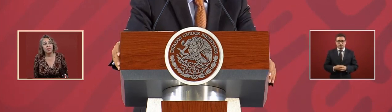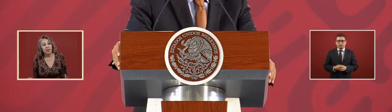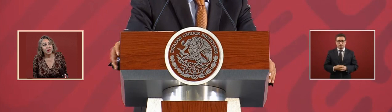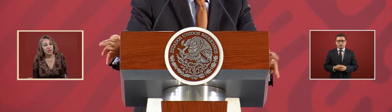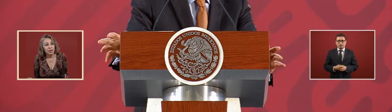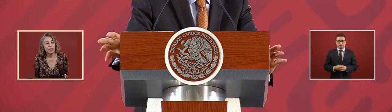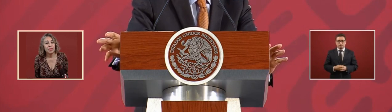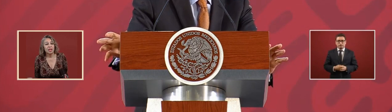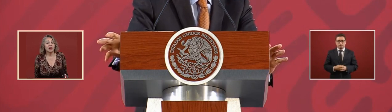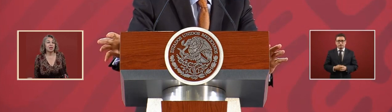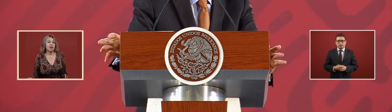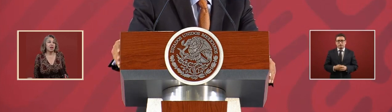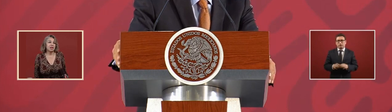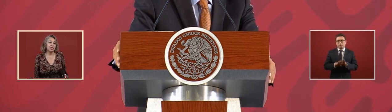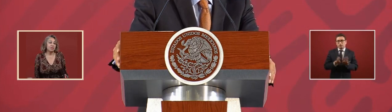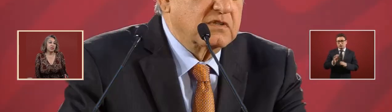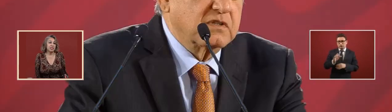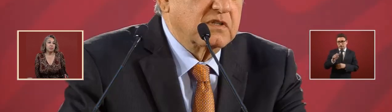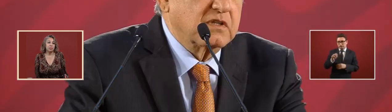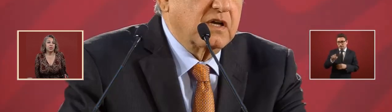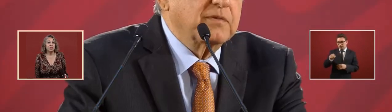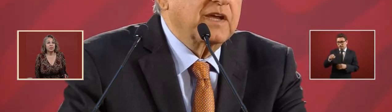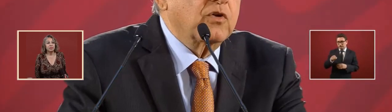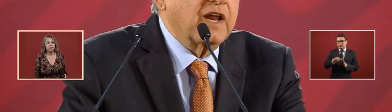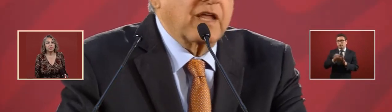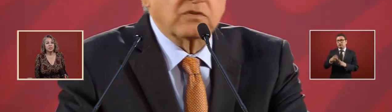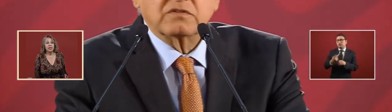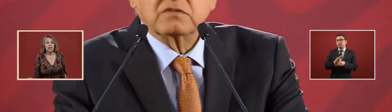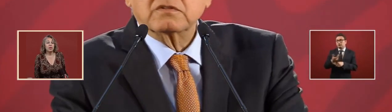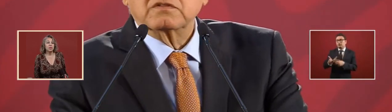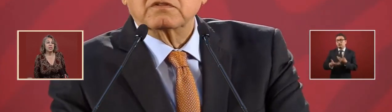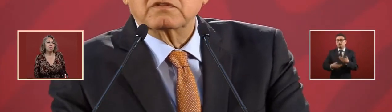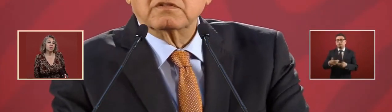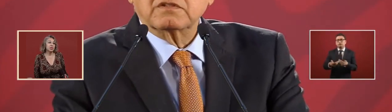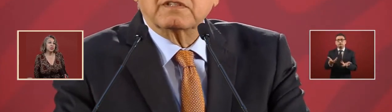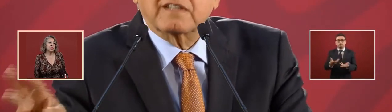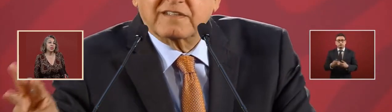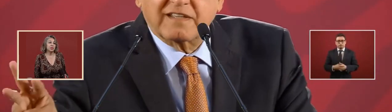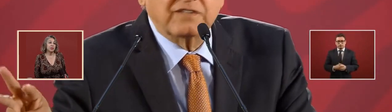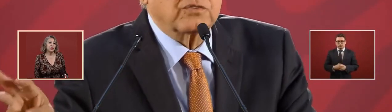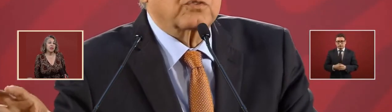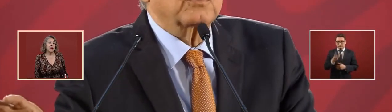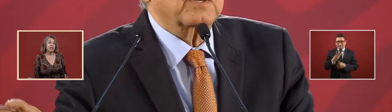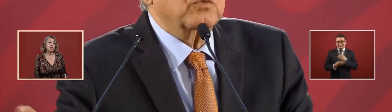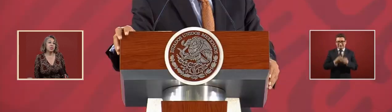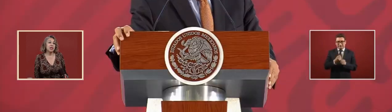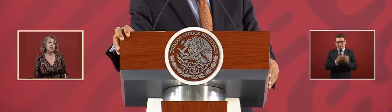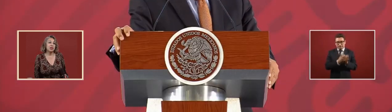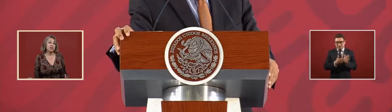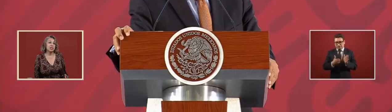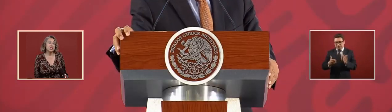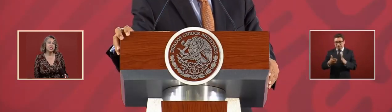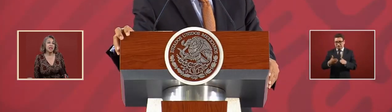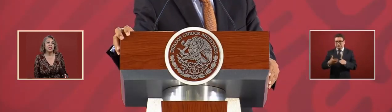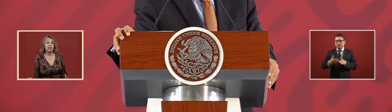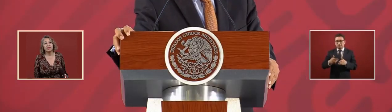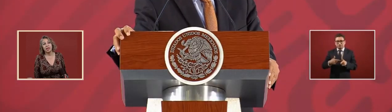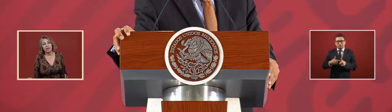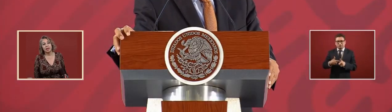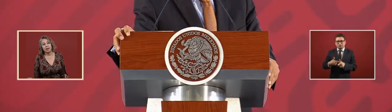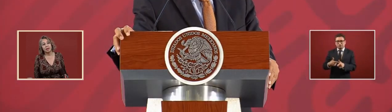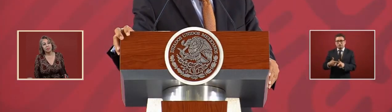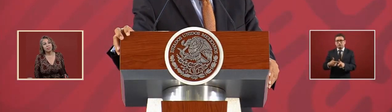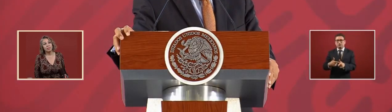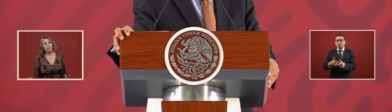how Carson, por ejemplo, había logrado was able to, in 3 years